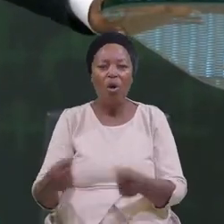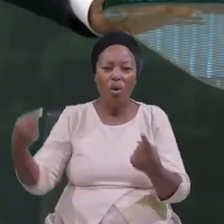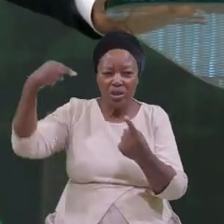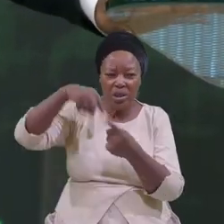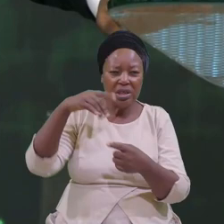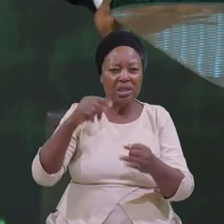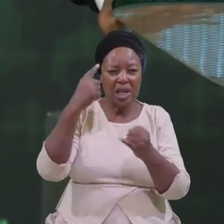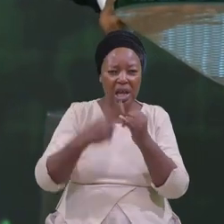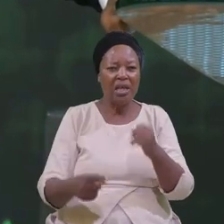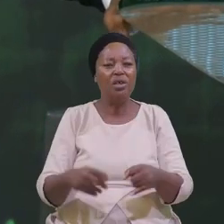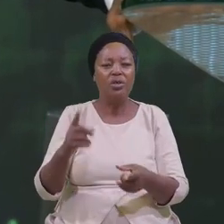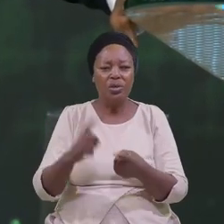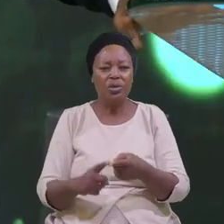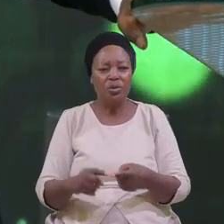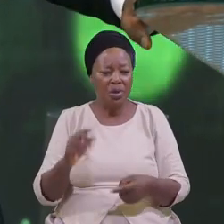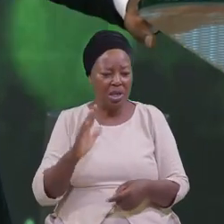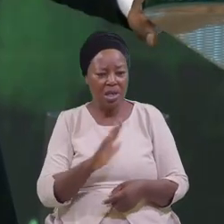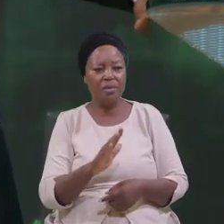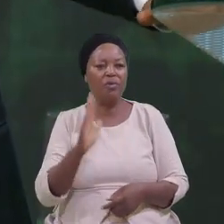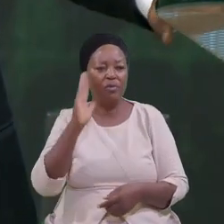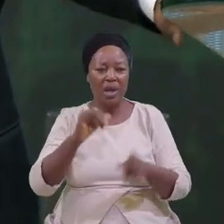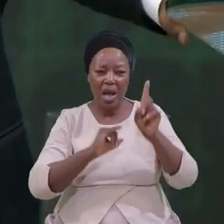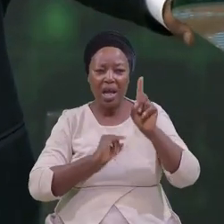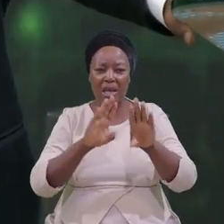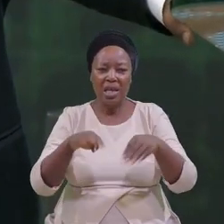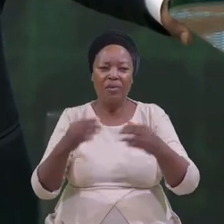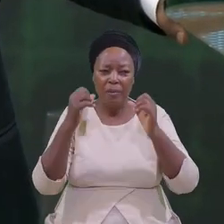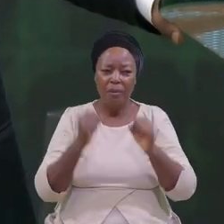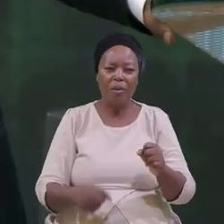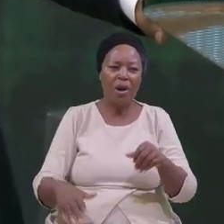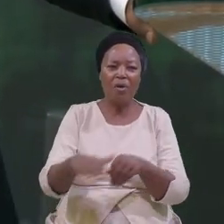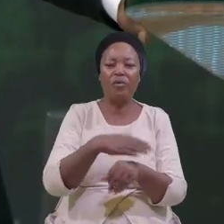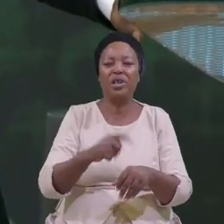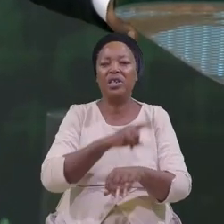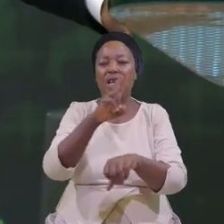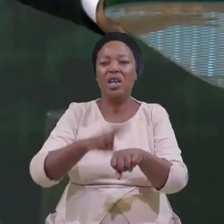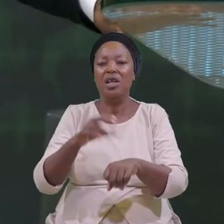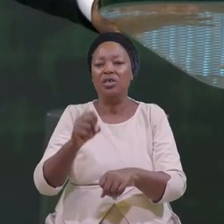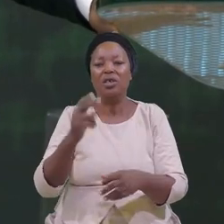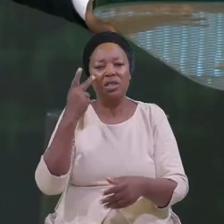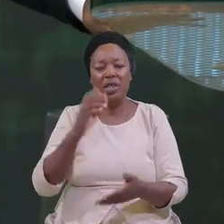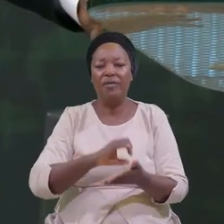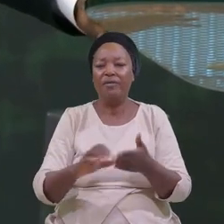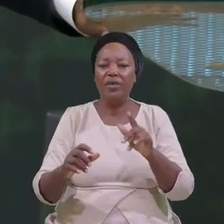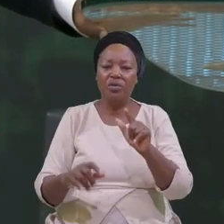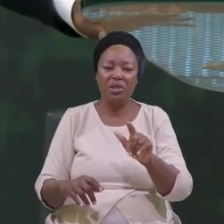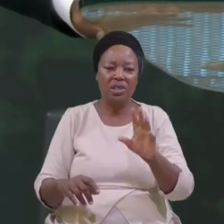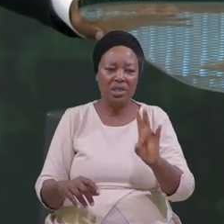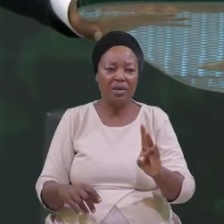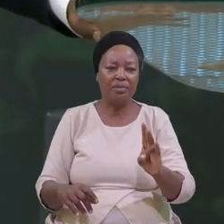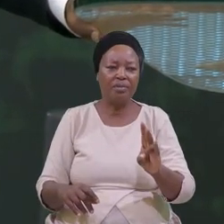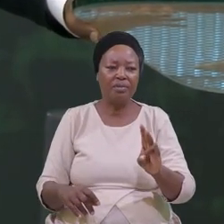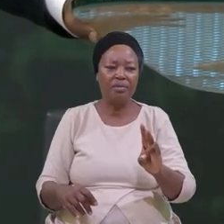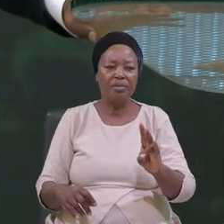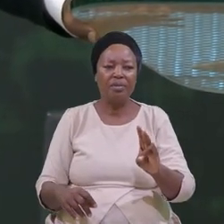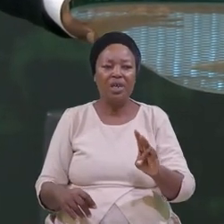end, to him will I give power over the nations. Verse 27, in verse